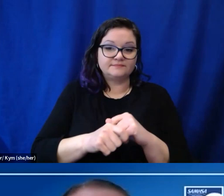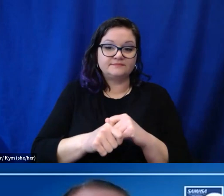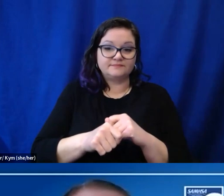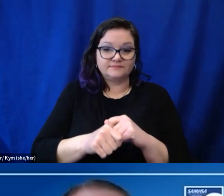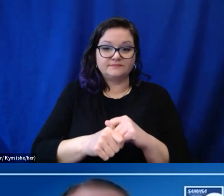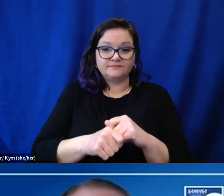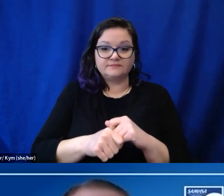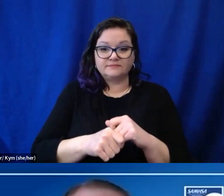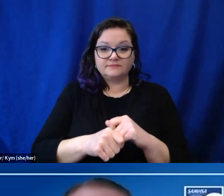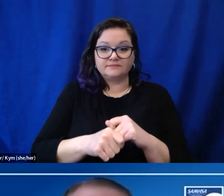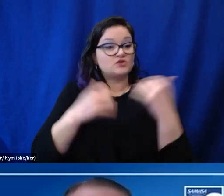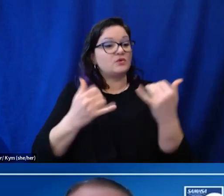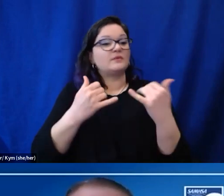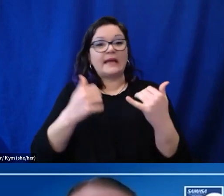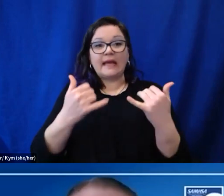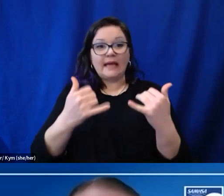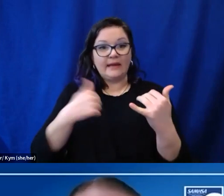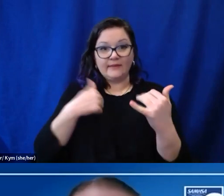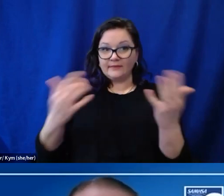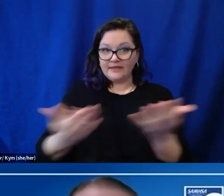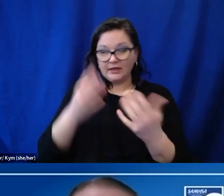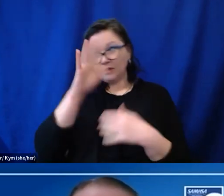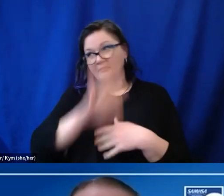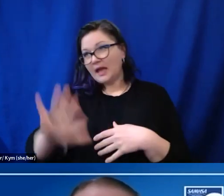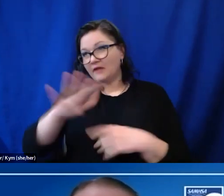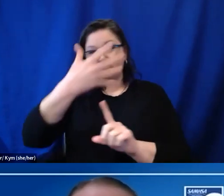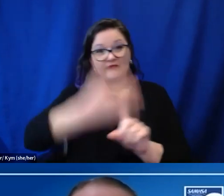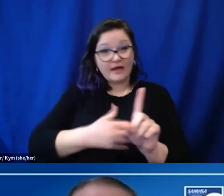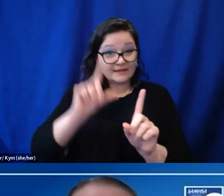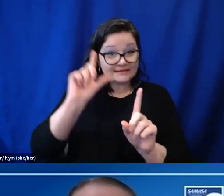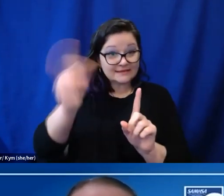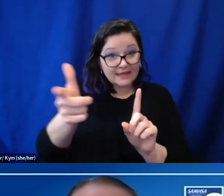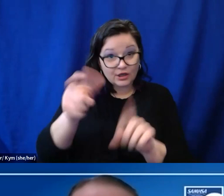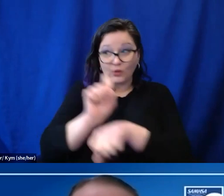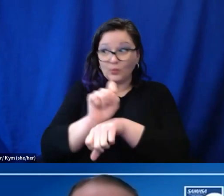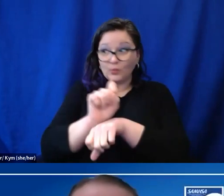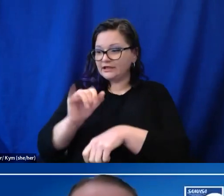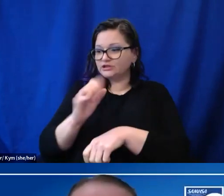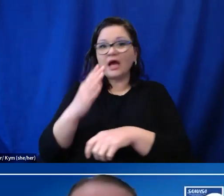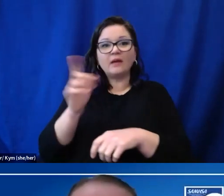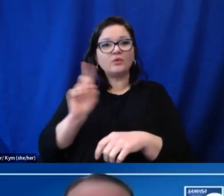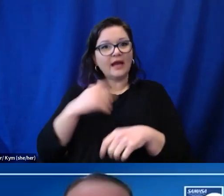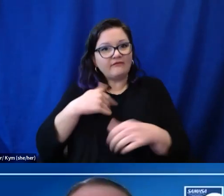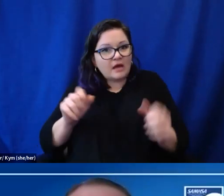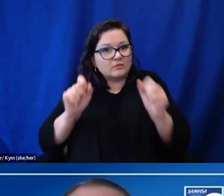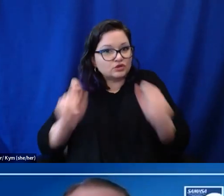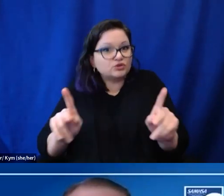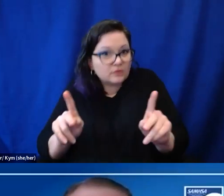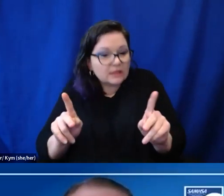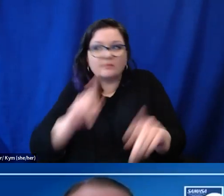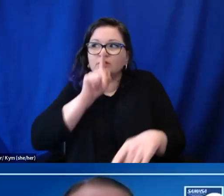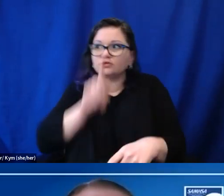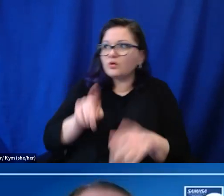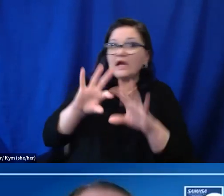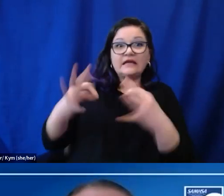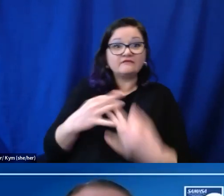am, almost five months later in this job that gives me the opportunity to make sure that family